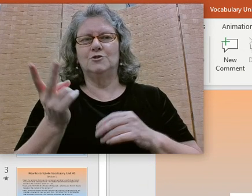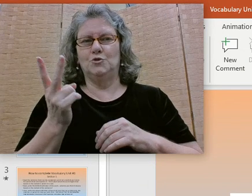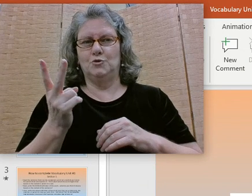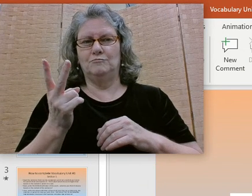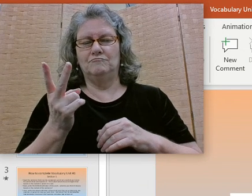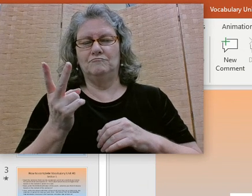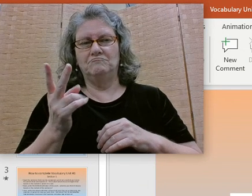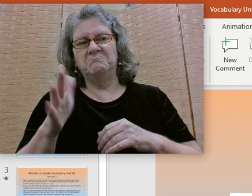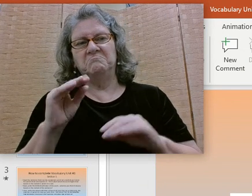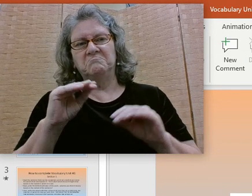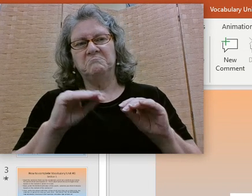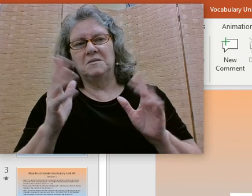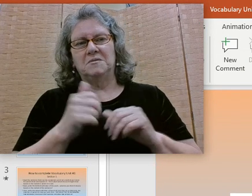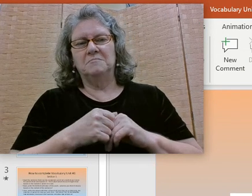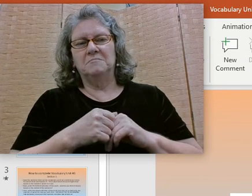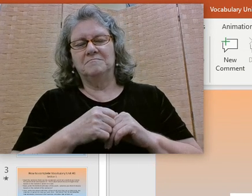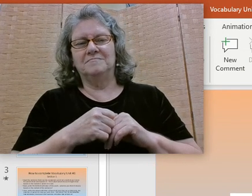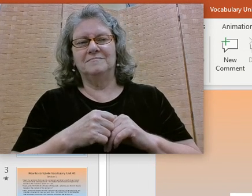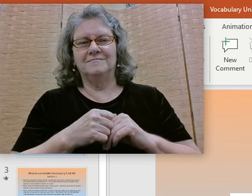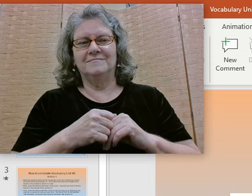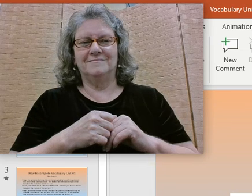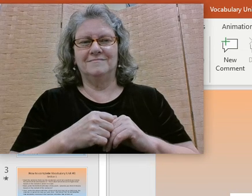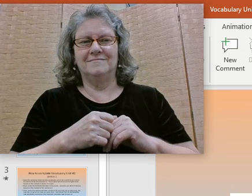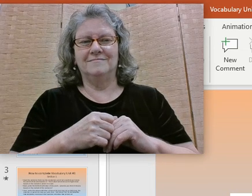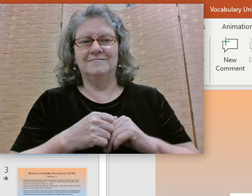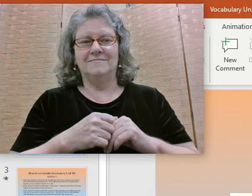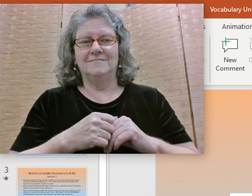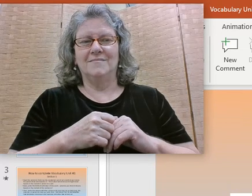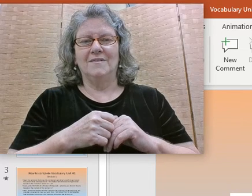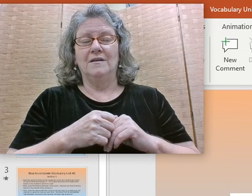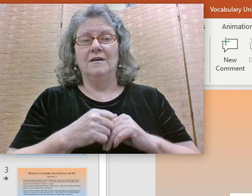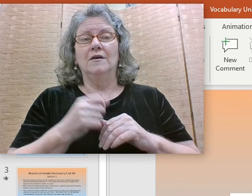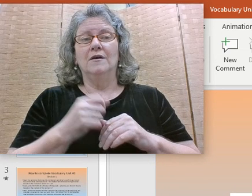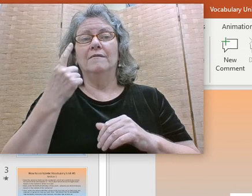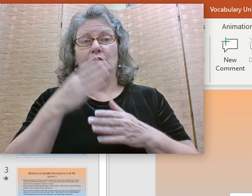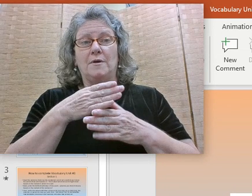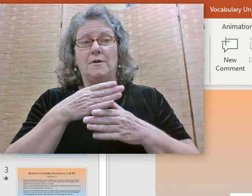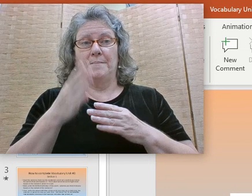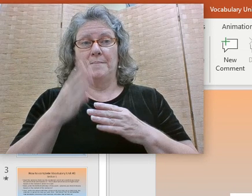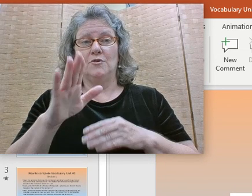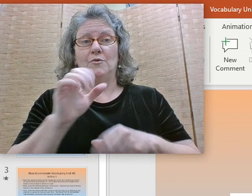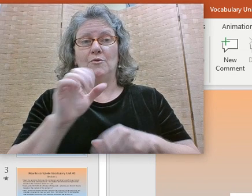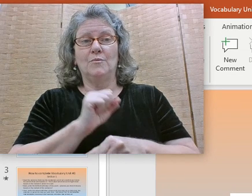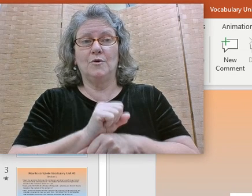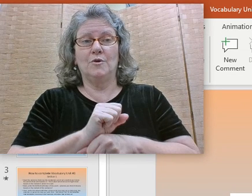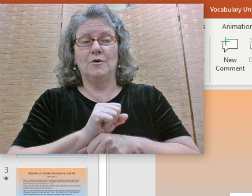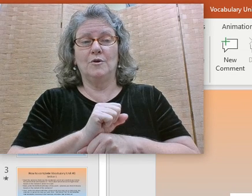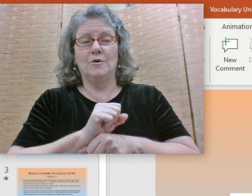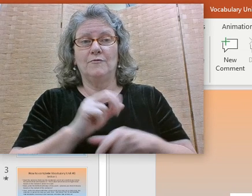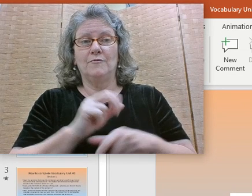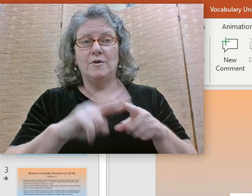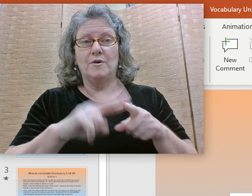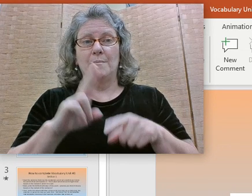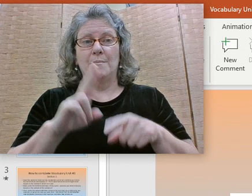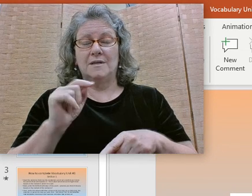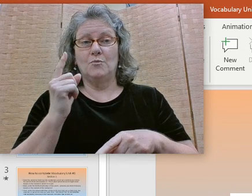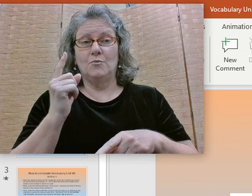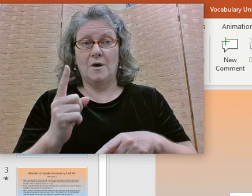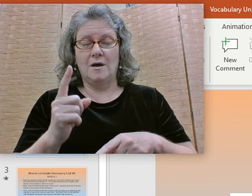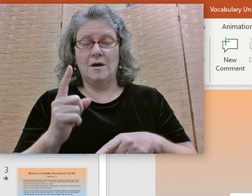pretty straightforward and self-explanatory. And so in order to complete your work for Vocab Unit 1, you